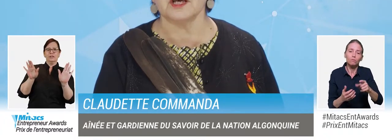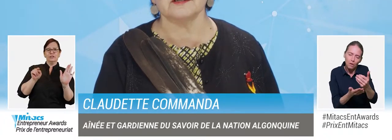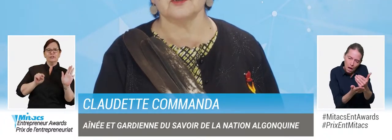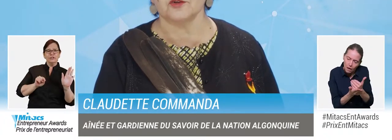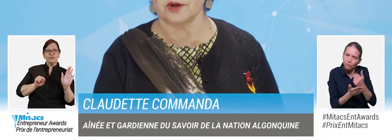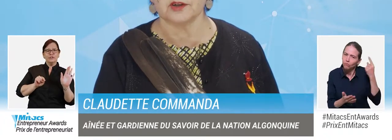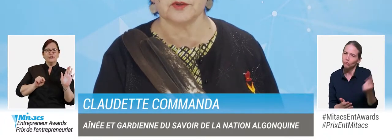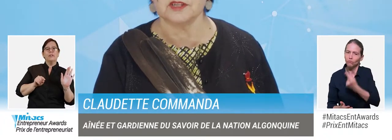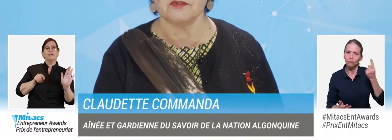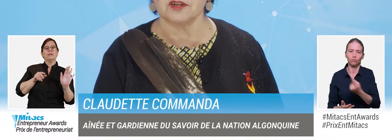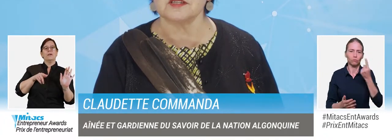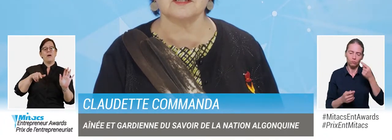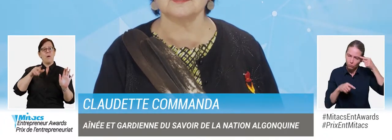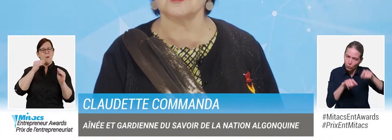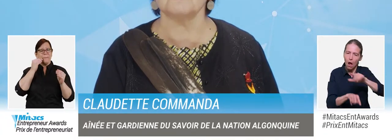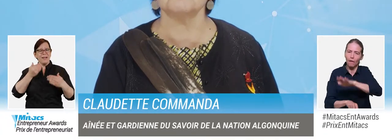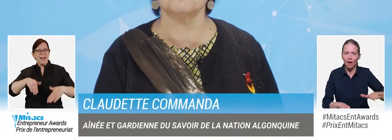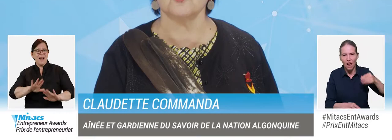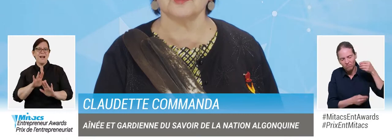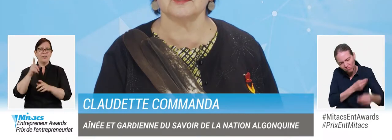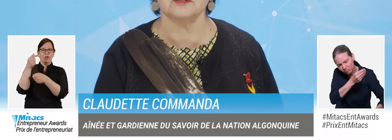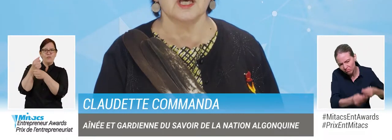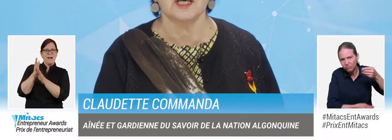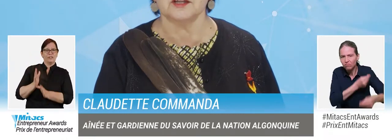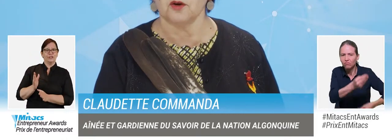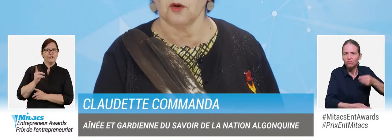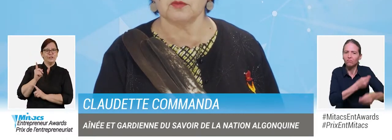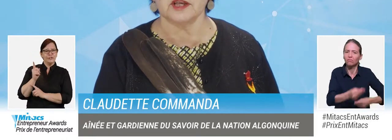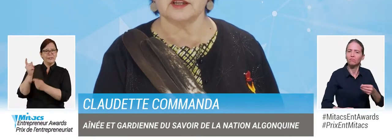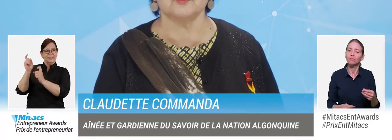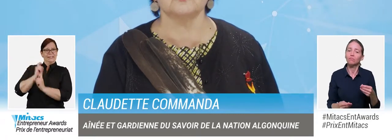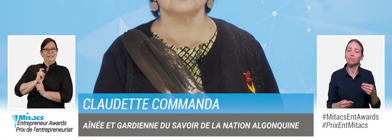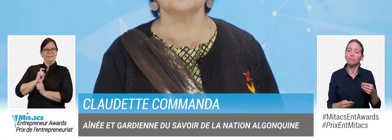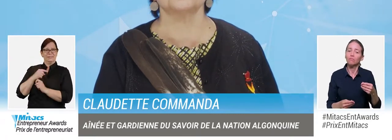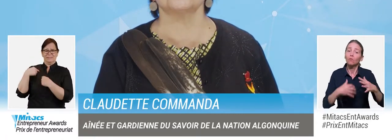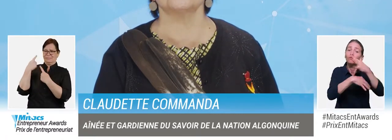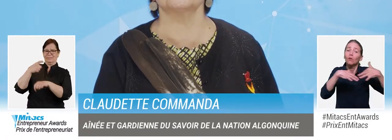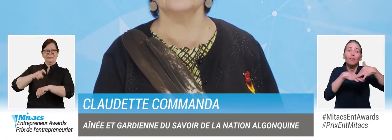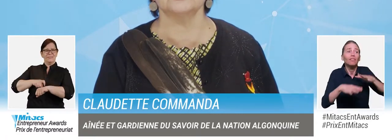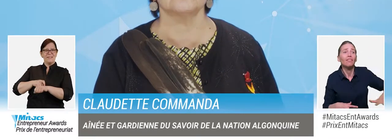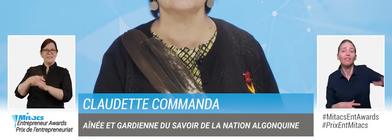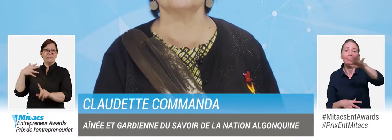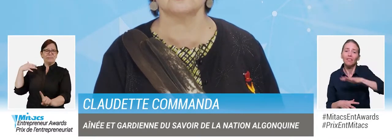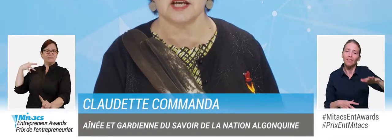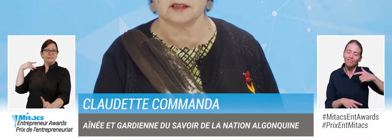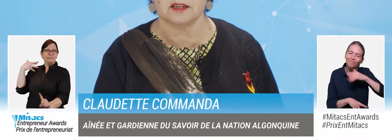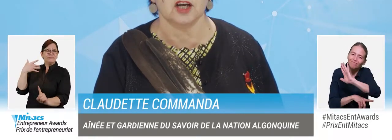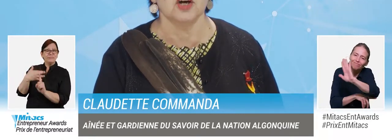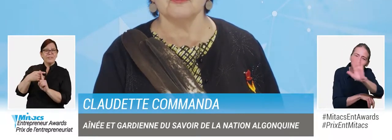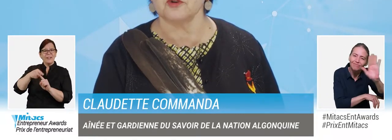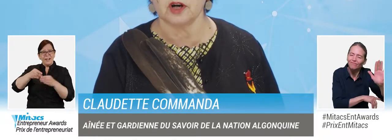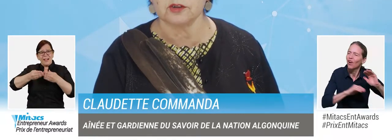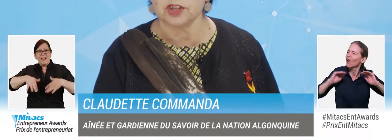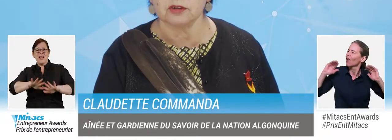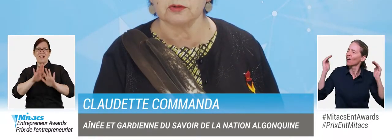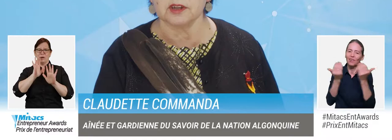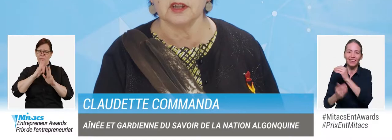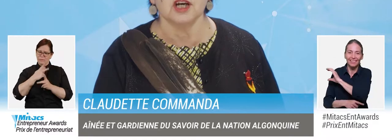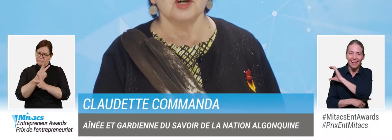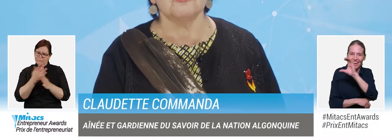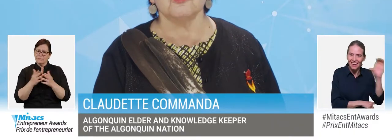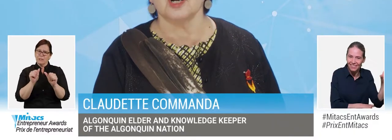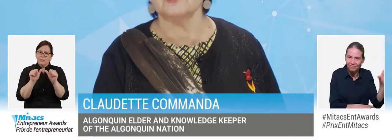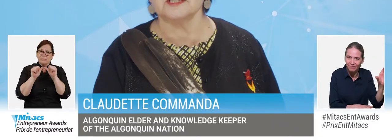the homeland that the Creator has given us since time immemorial, and the homeland that we will ensure will be your everlasting for our